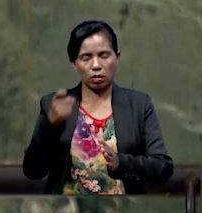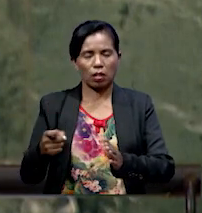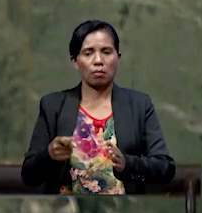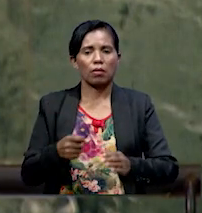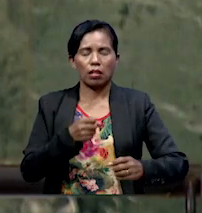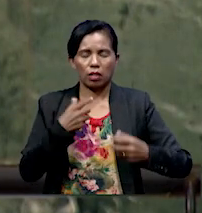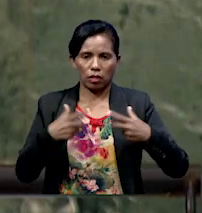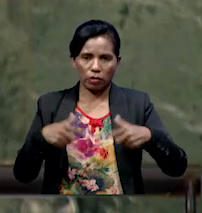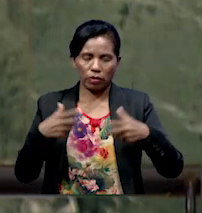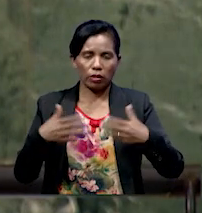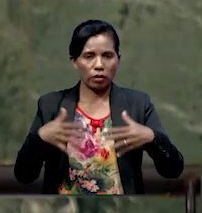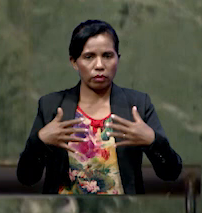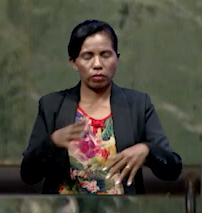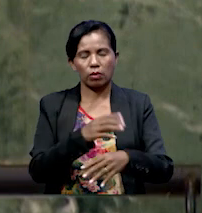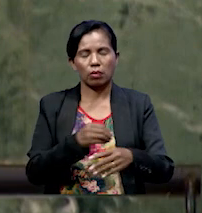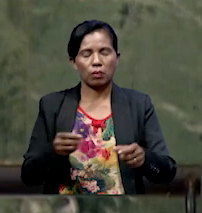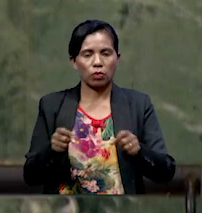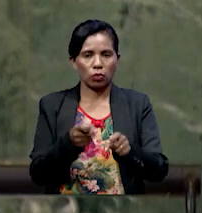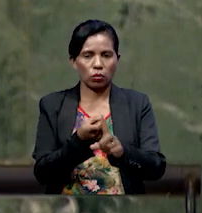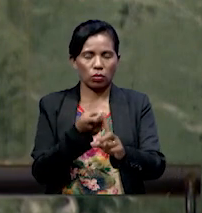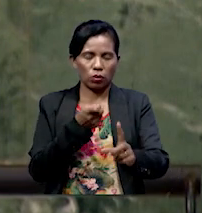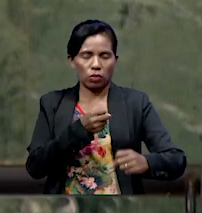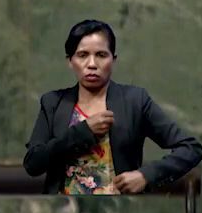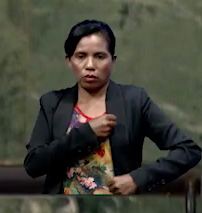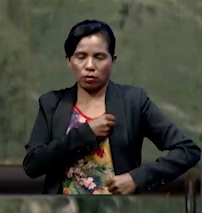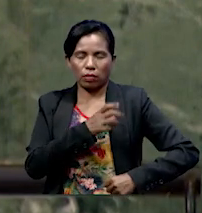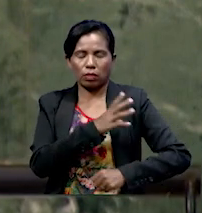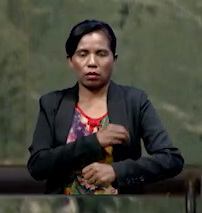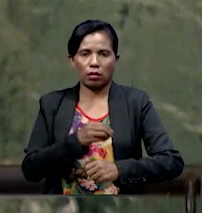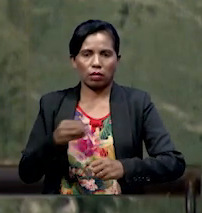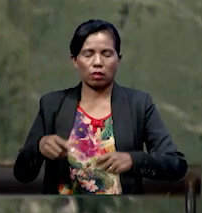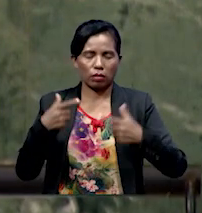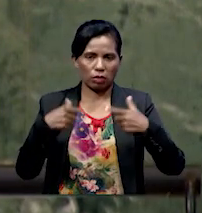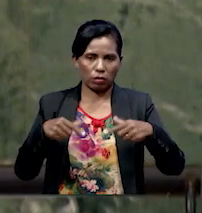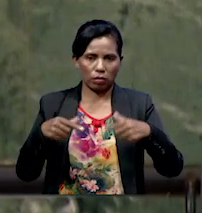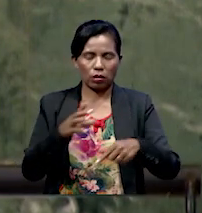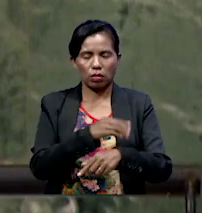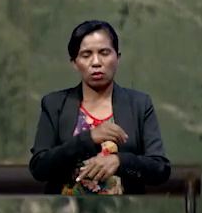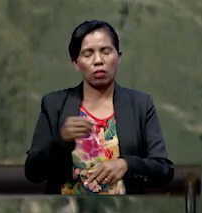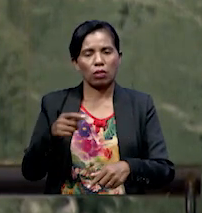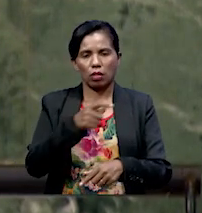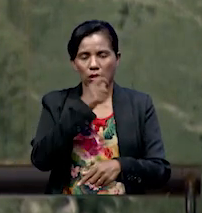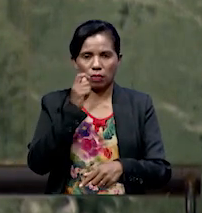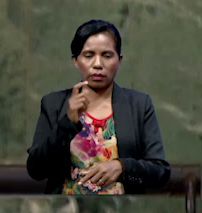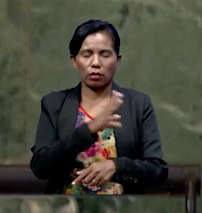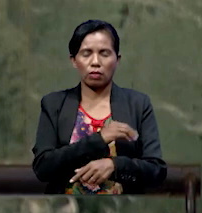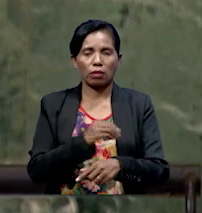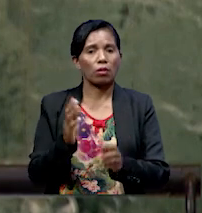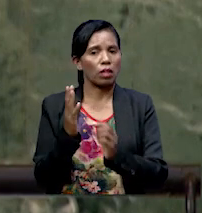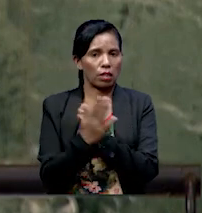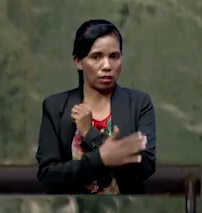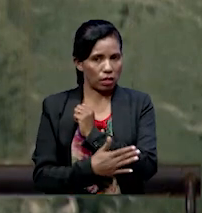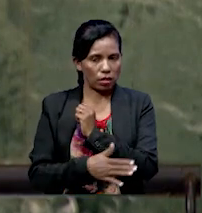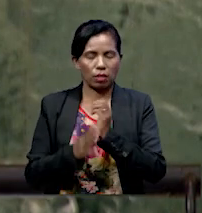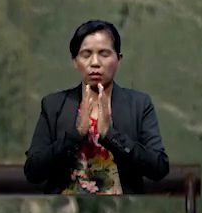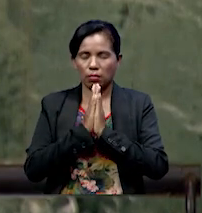may escalate. There has to be dialogue by all involved in the conflicts in Ukraine and Myanmar and in other